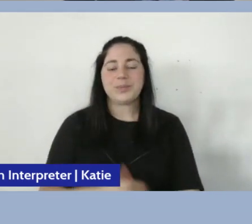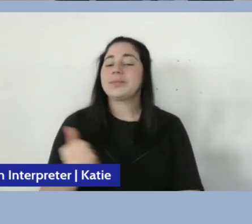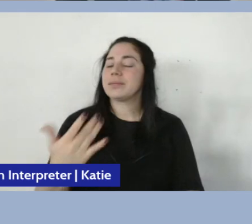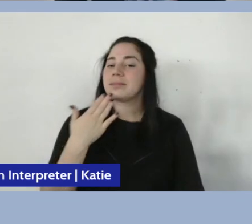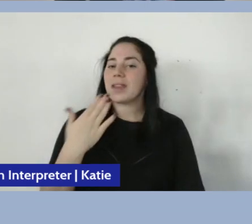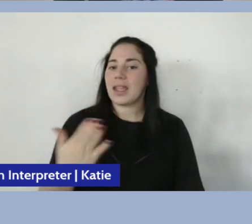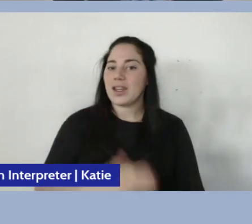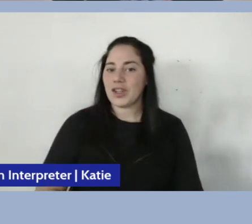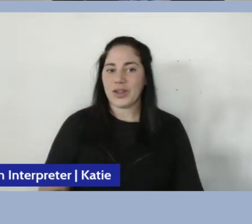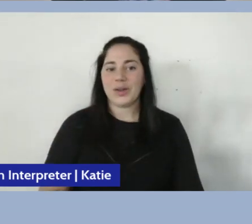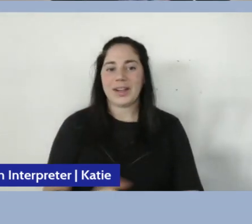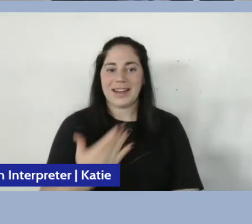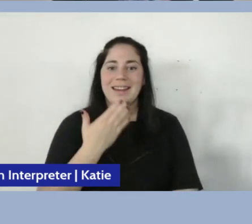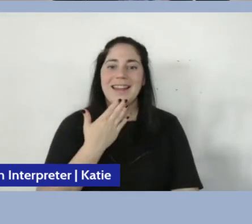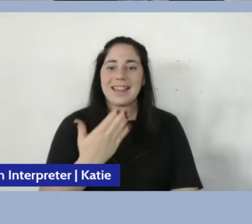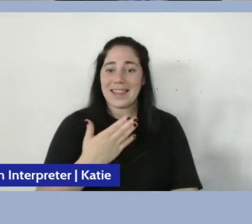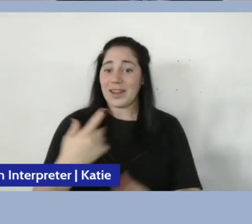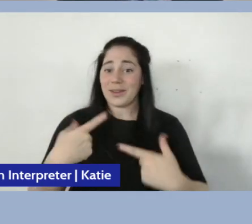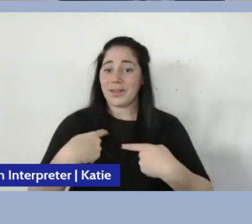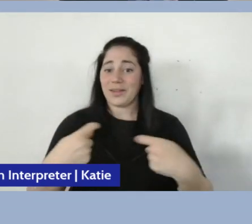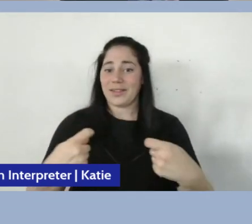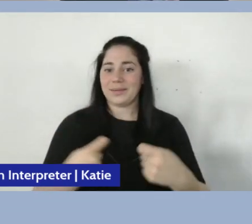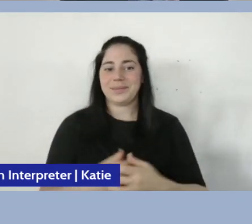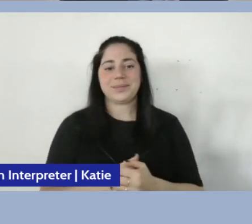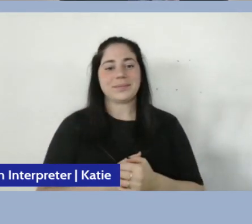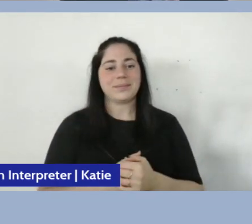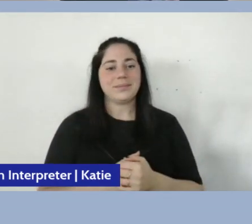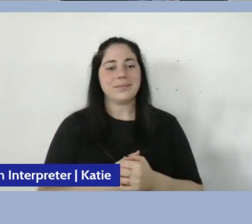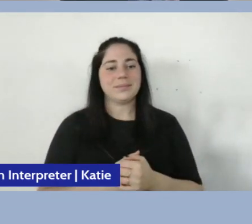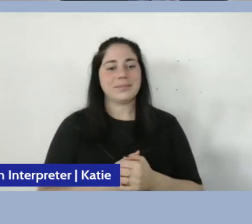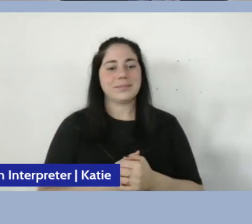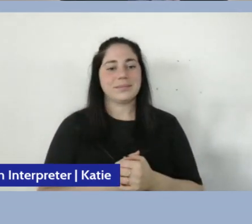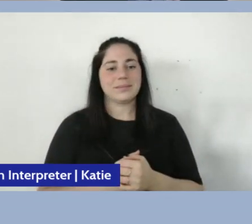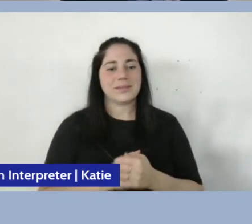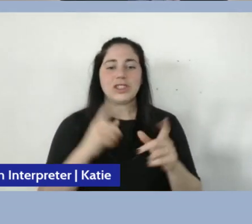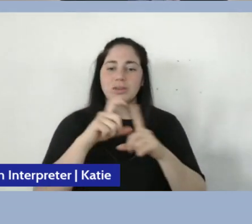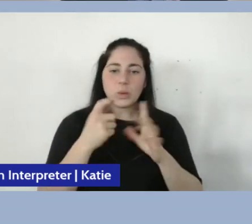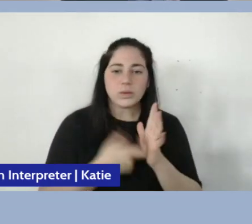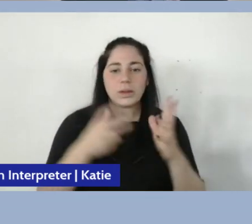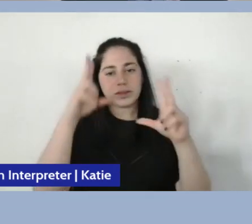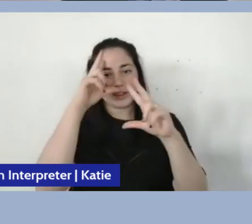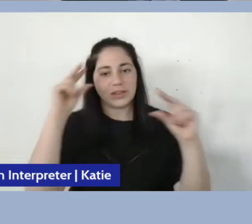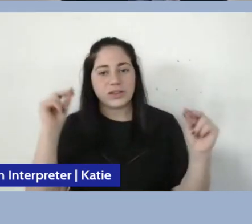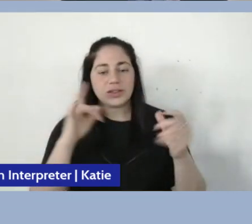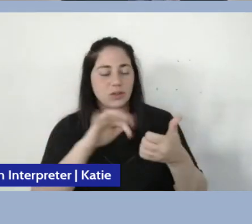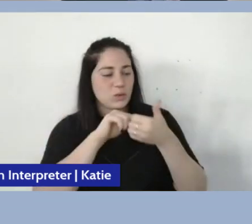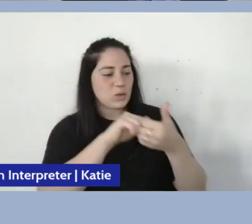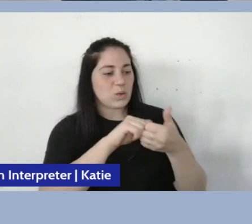thanks for having me on the panel today. So clinicians working with non-English speaking older